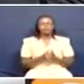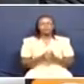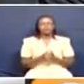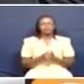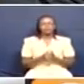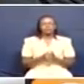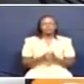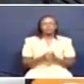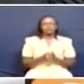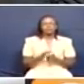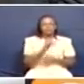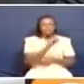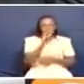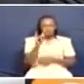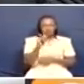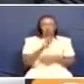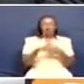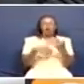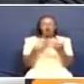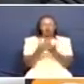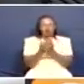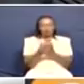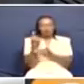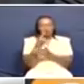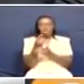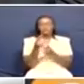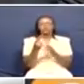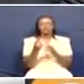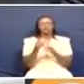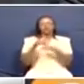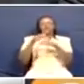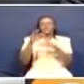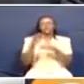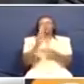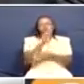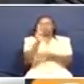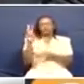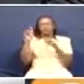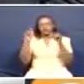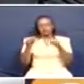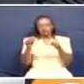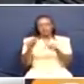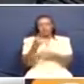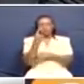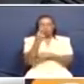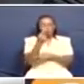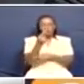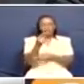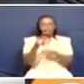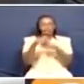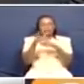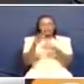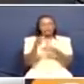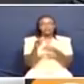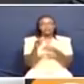And those submissions were only uploaded on the website today. There is even one set of submissions that has still not